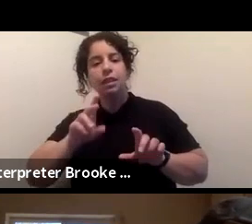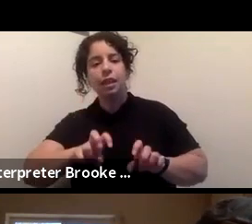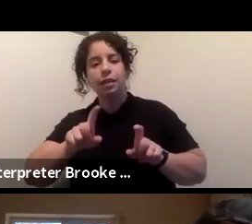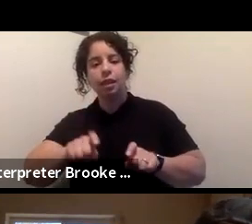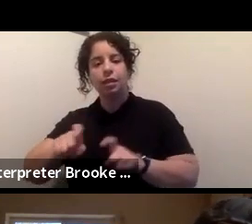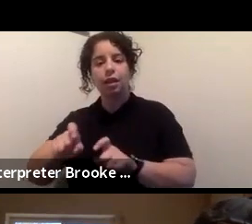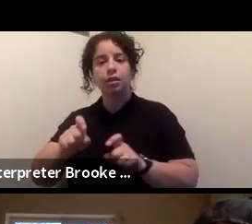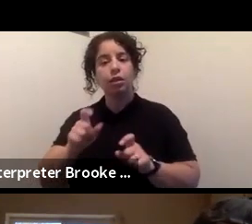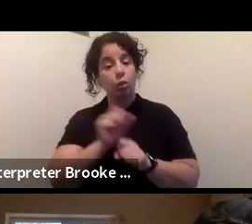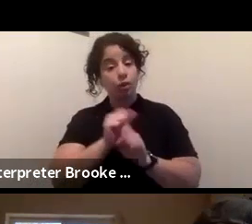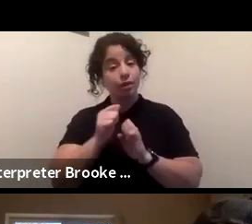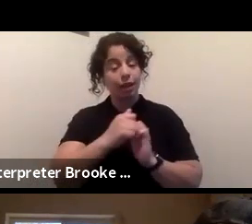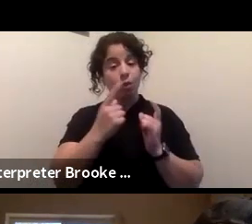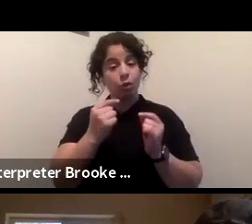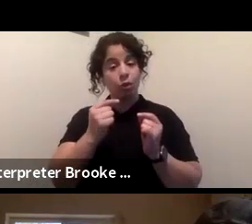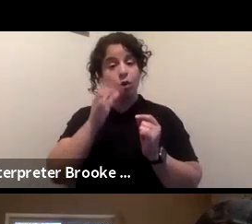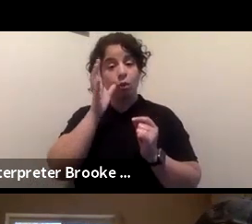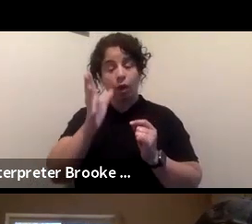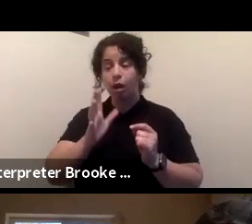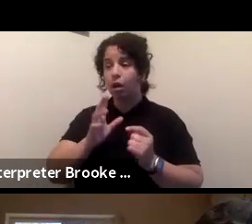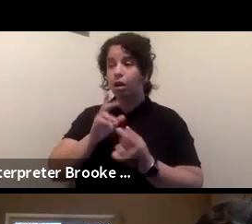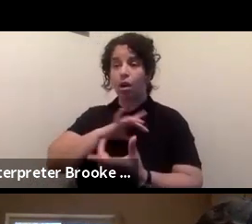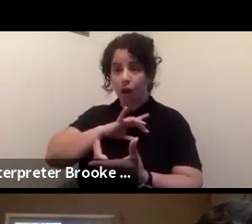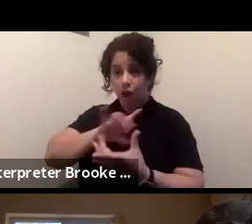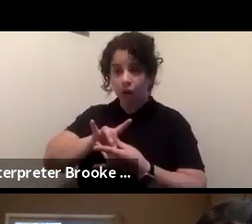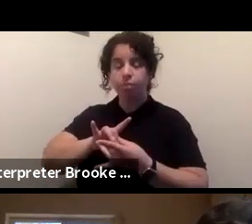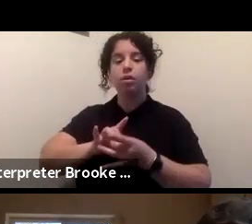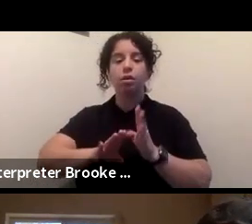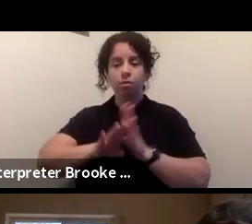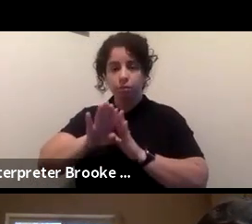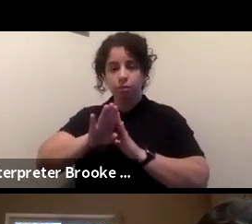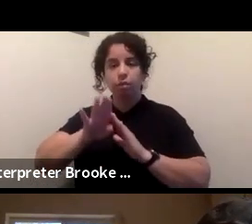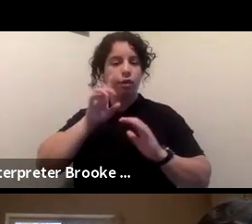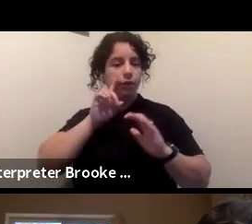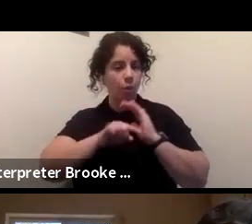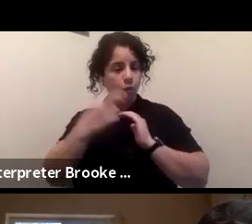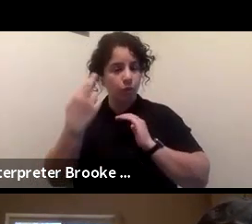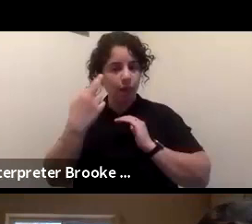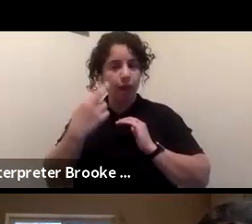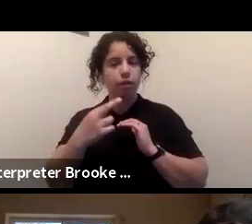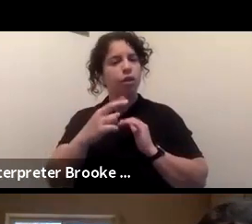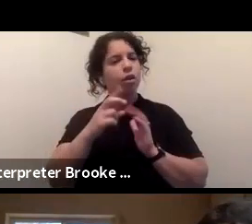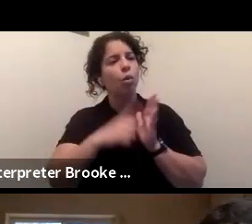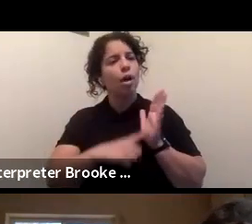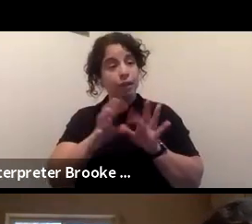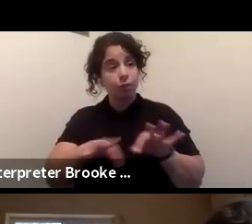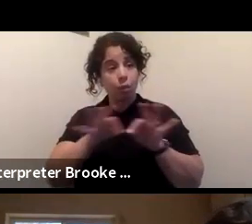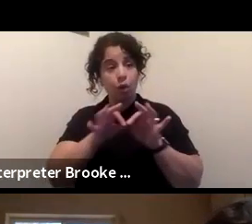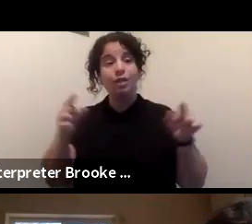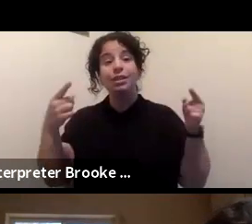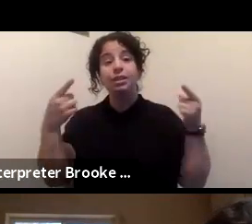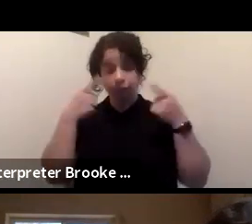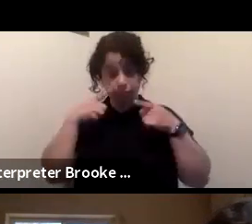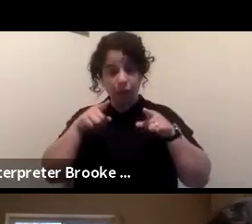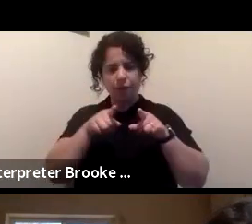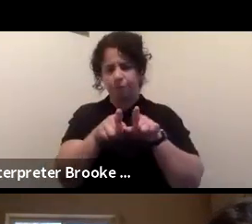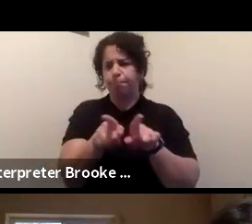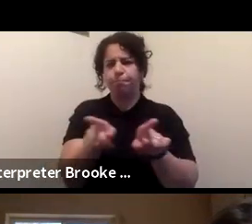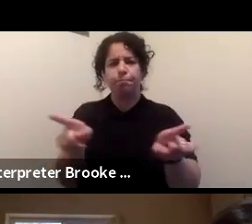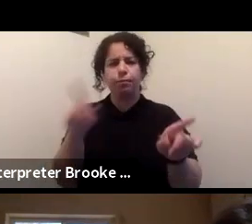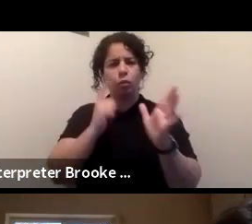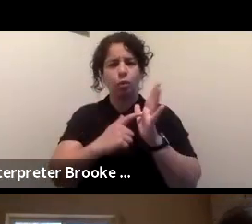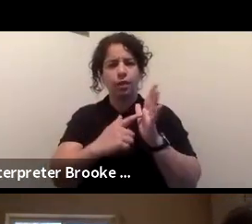build relationships, to explore and document the critical convergences and divergences in our experience and work, to